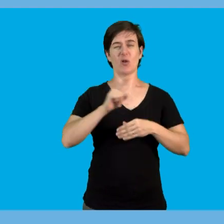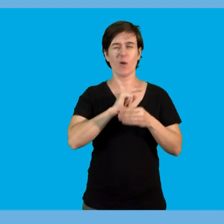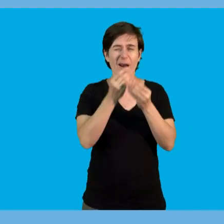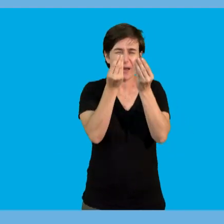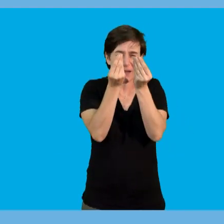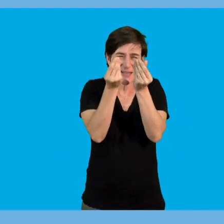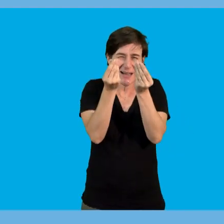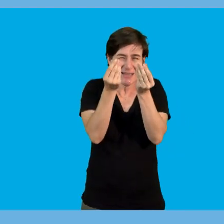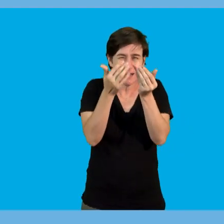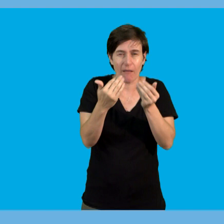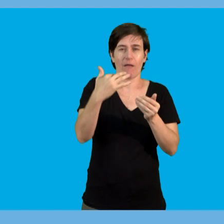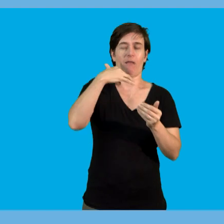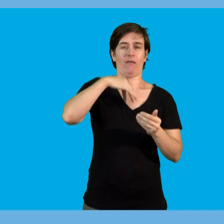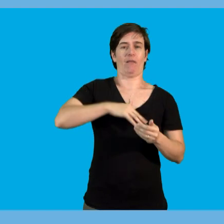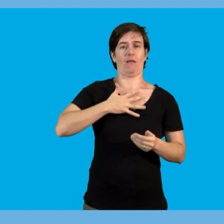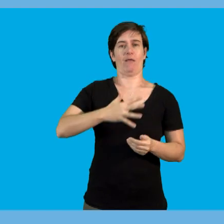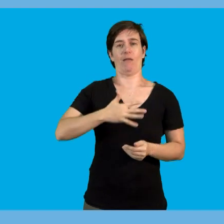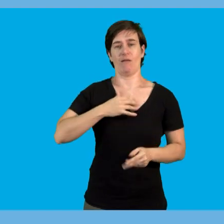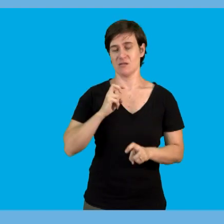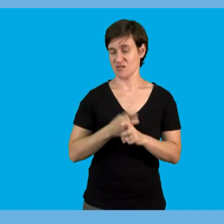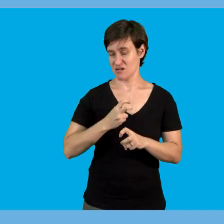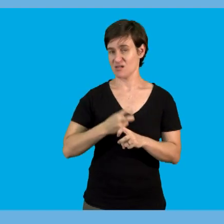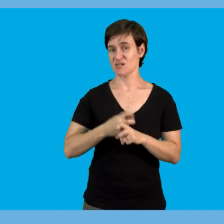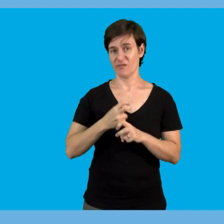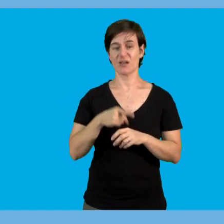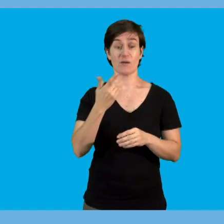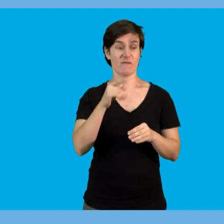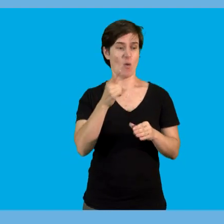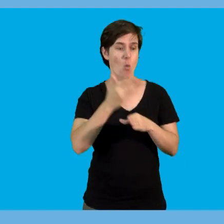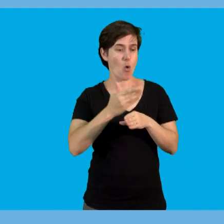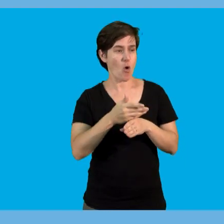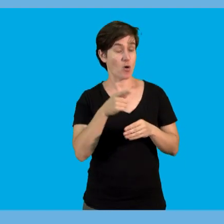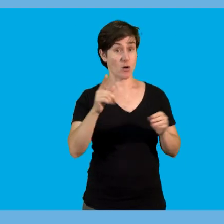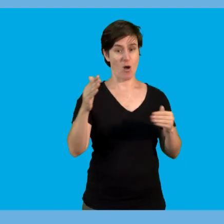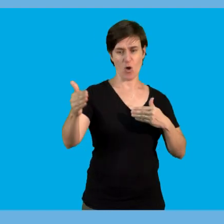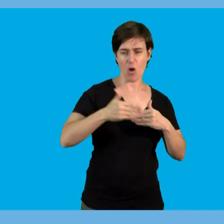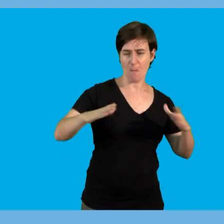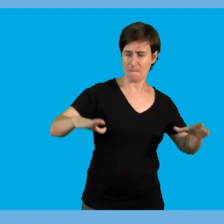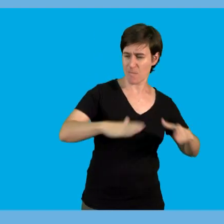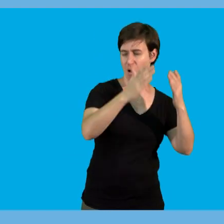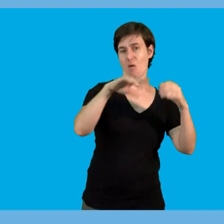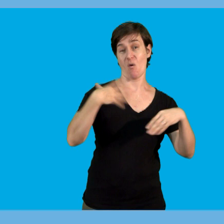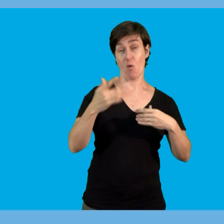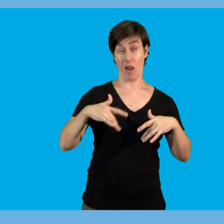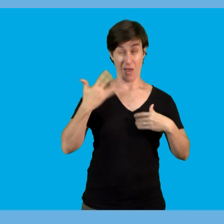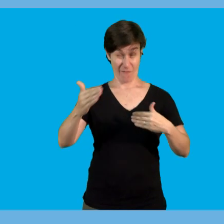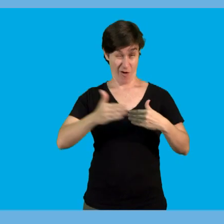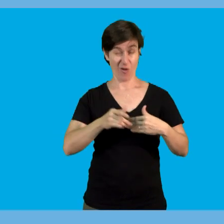are working with this power or on this power plant and also working around that particular power station.